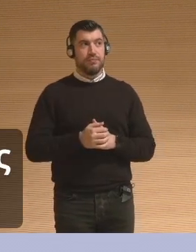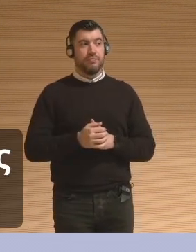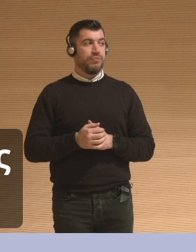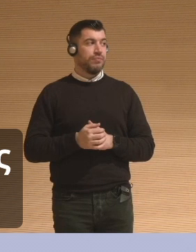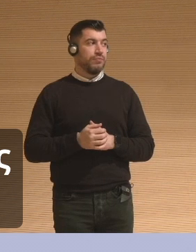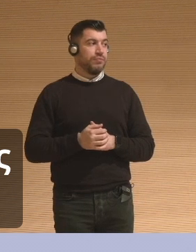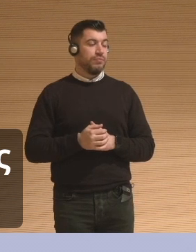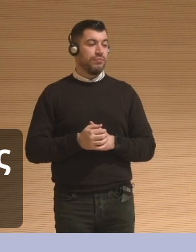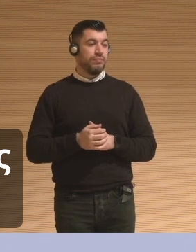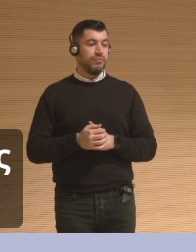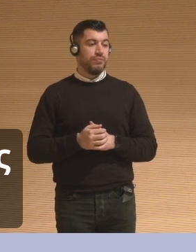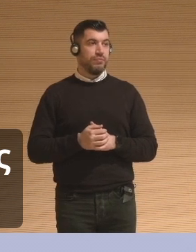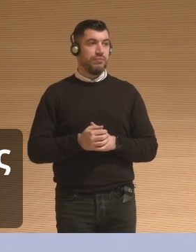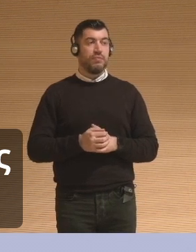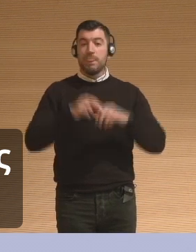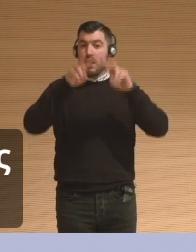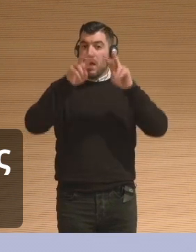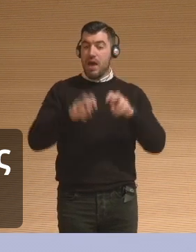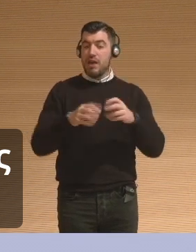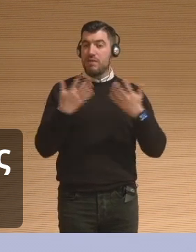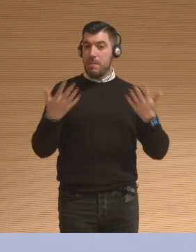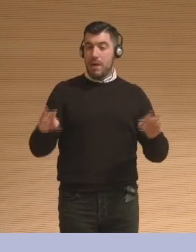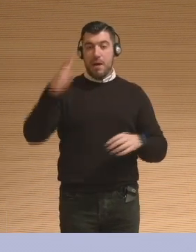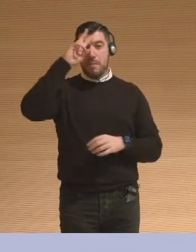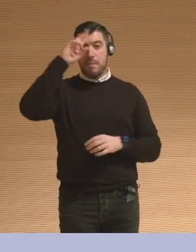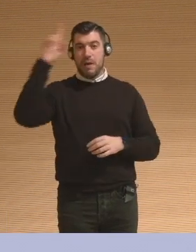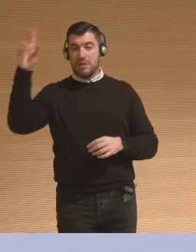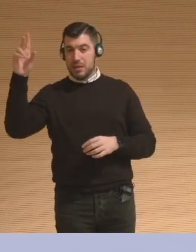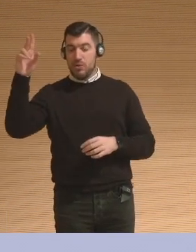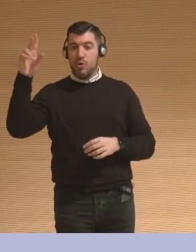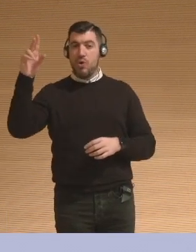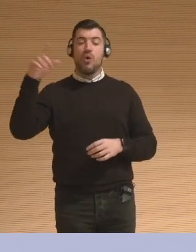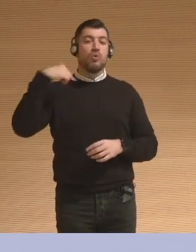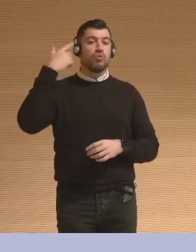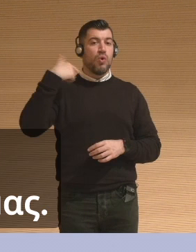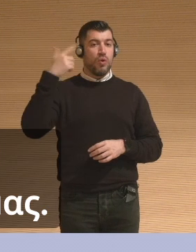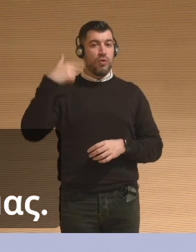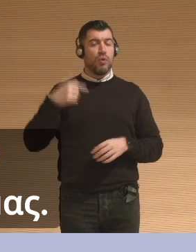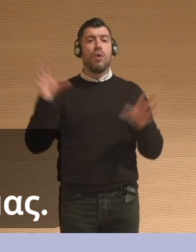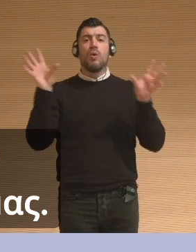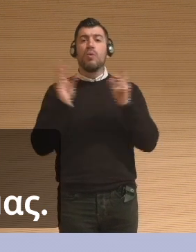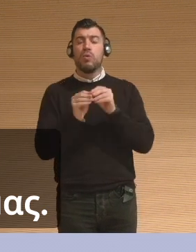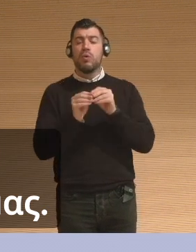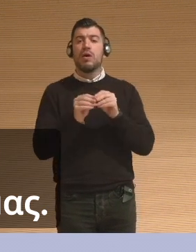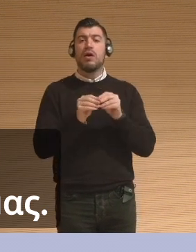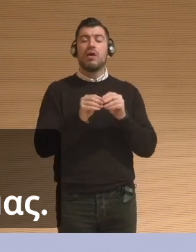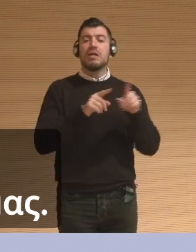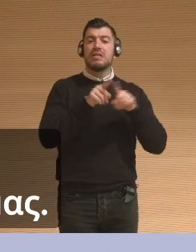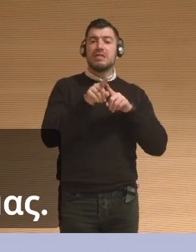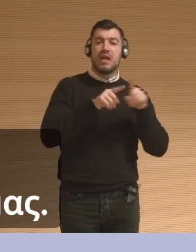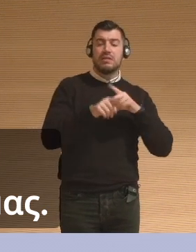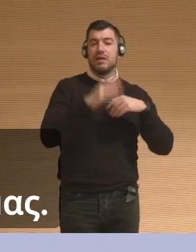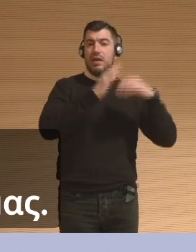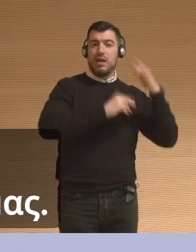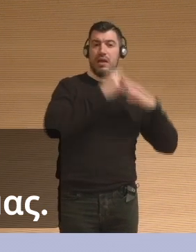London about the role of the arts in improving health and well-being. This report suggests that arts and cultural activities combine